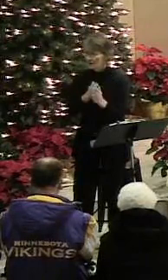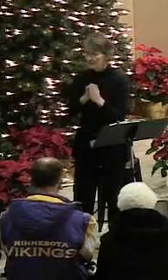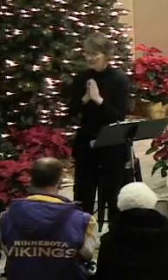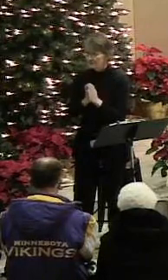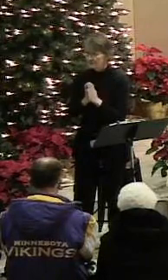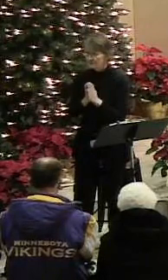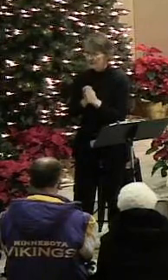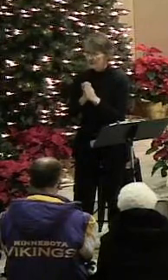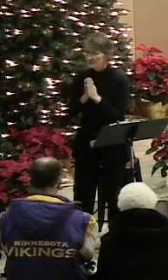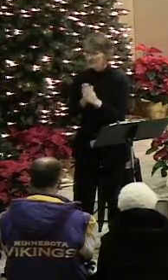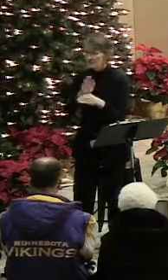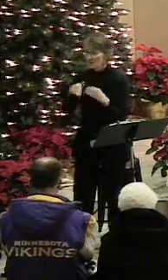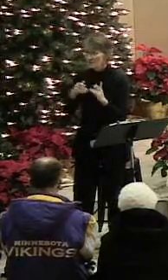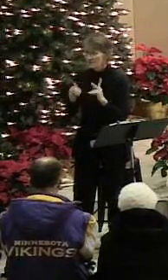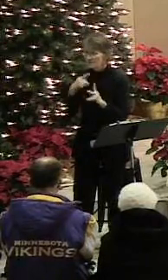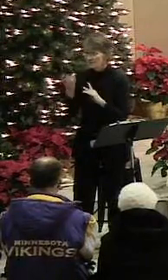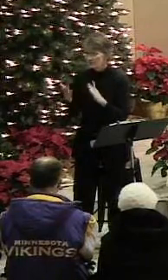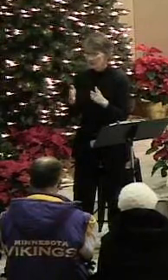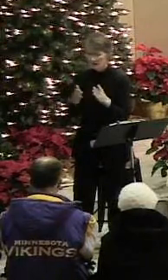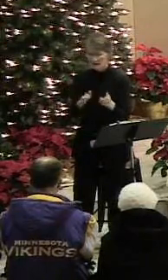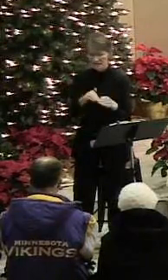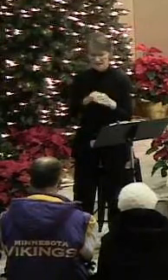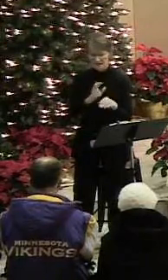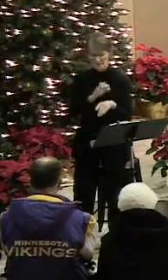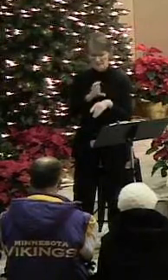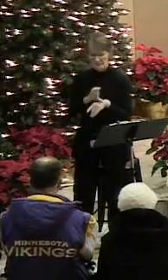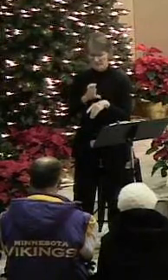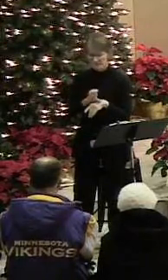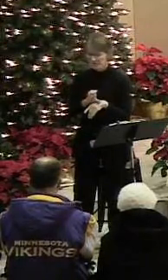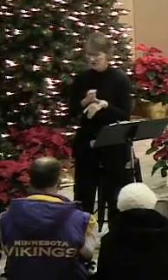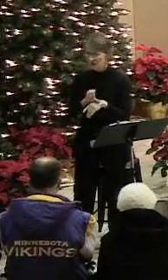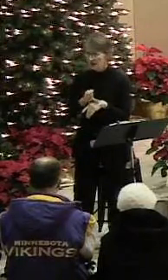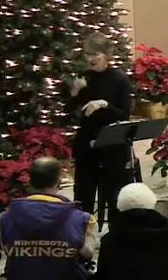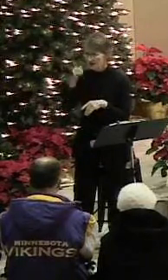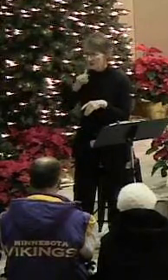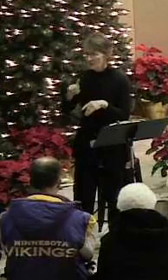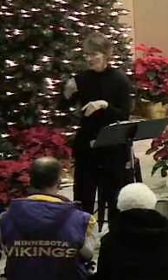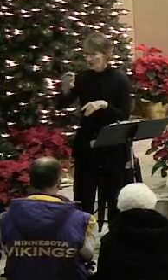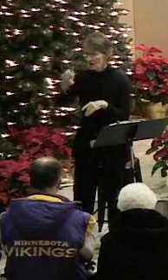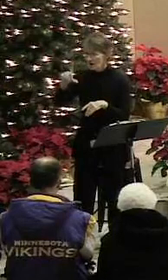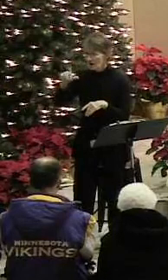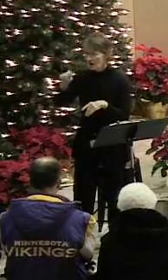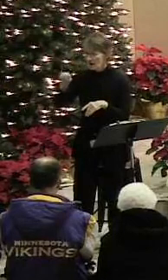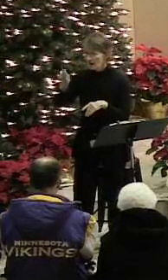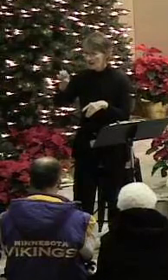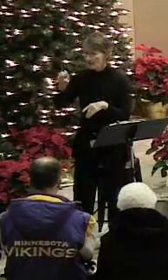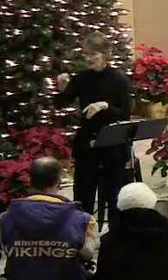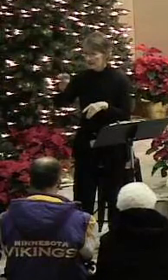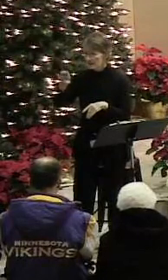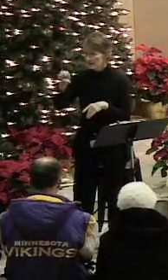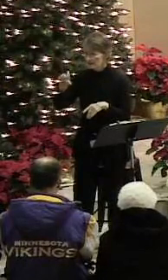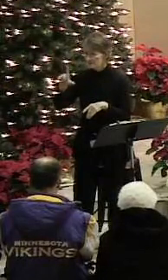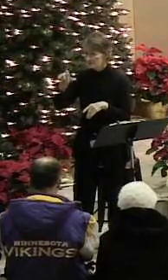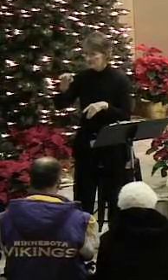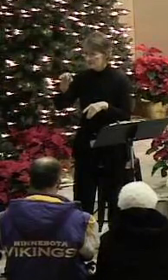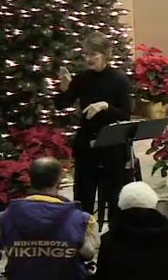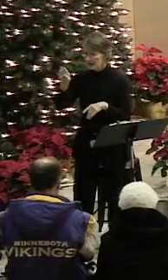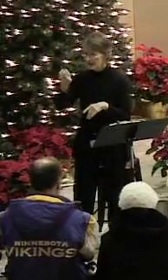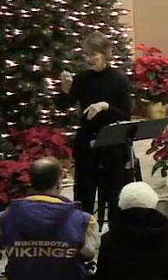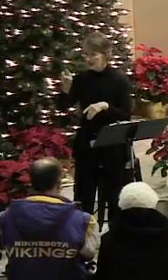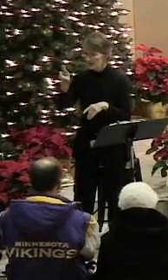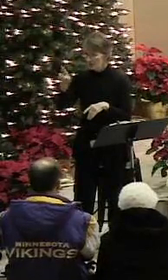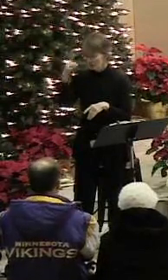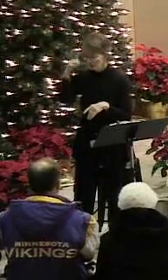For all who have died in our parish, and for Clarence Labor, for whom this Holy Mass is